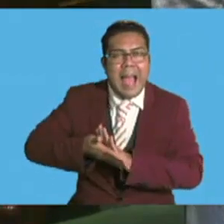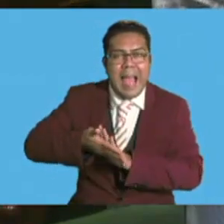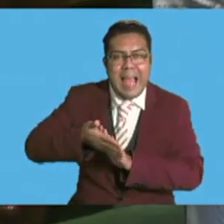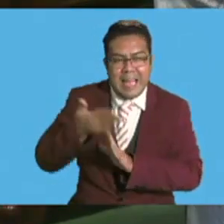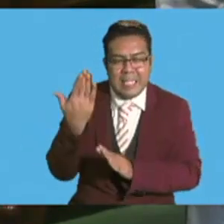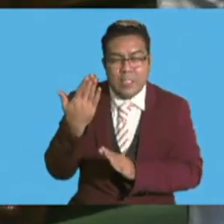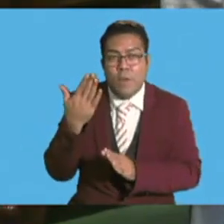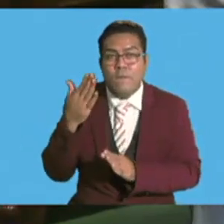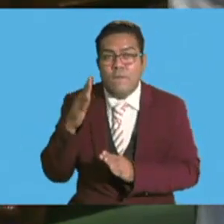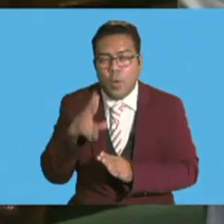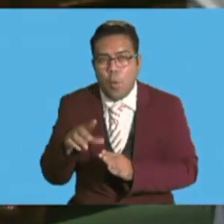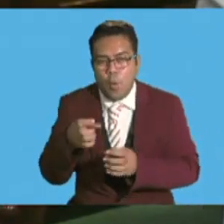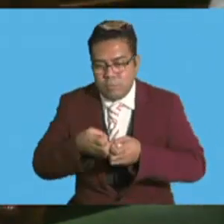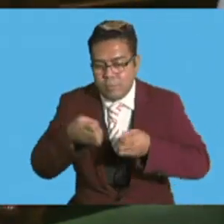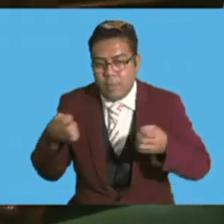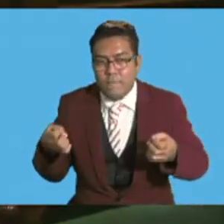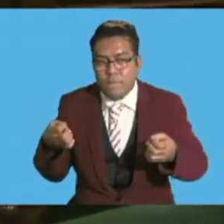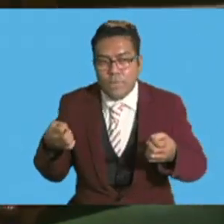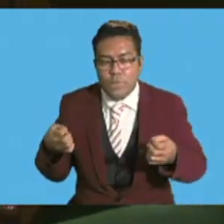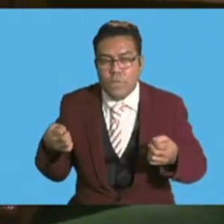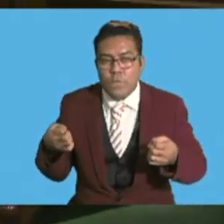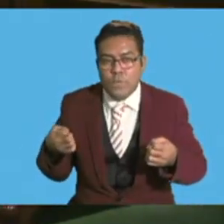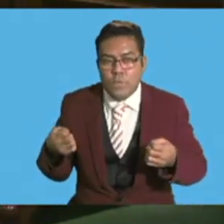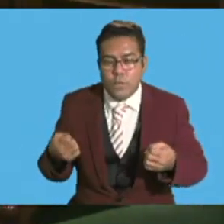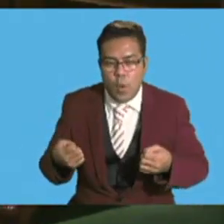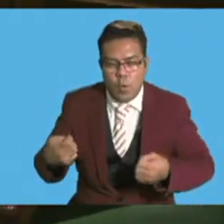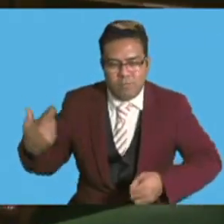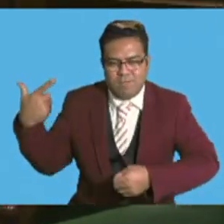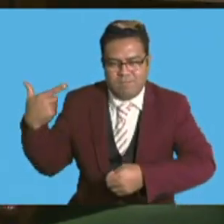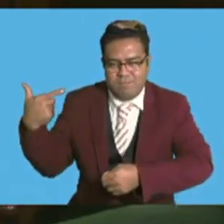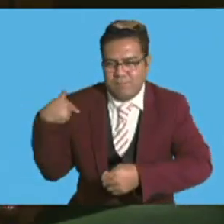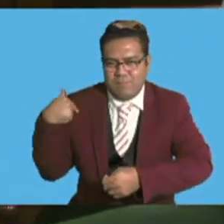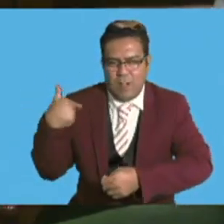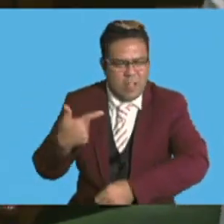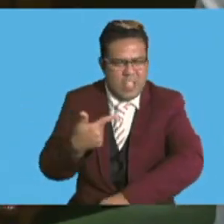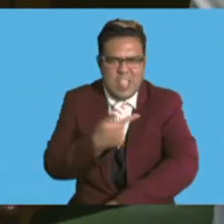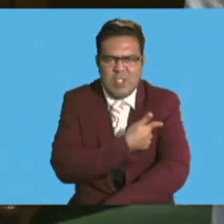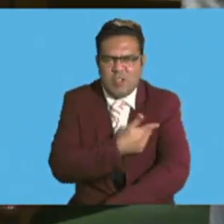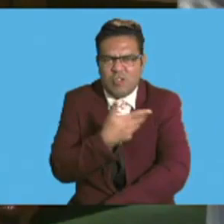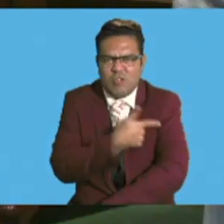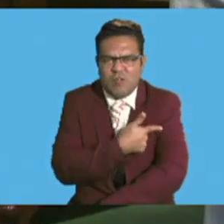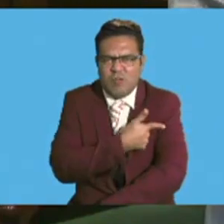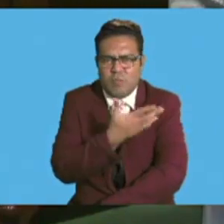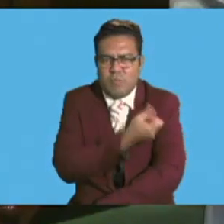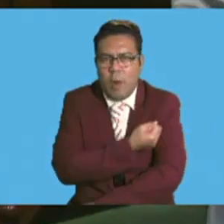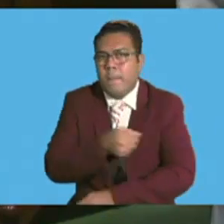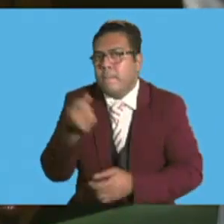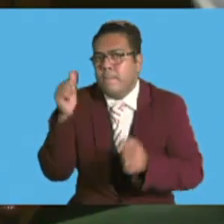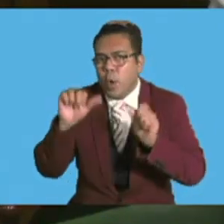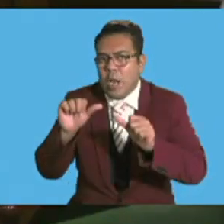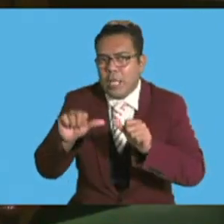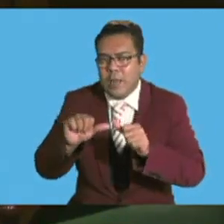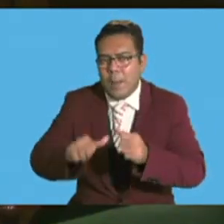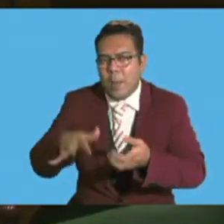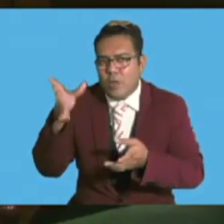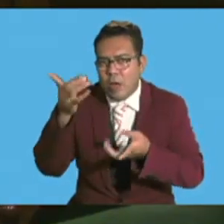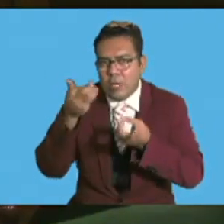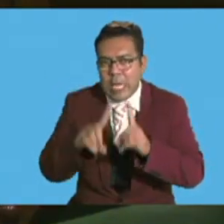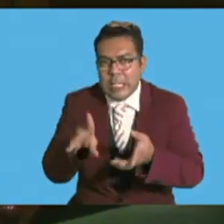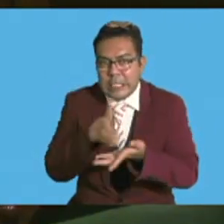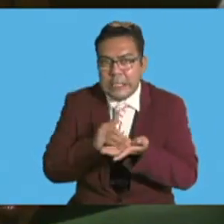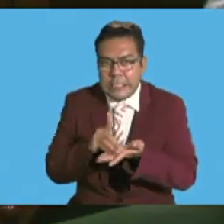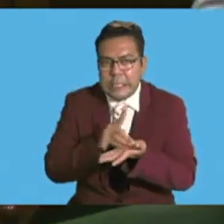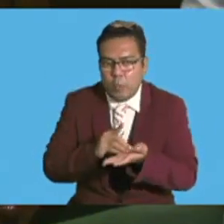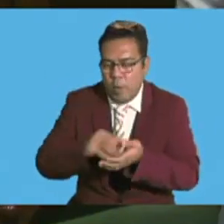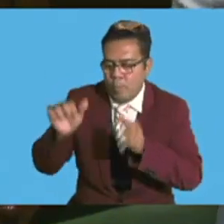the expanded program for immunization at 96%. That means that our children are protected against deadly and disabling